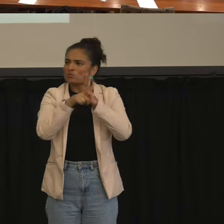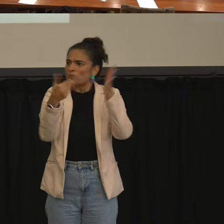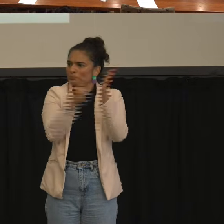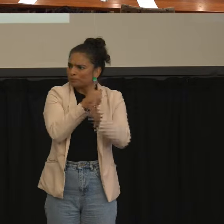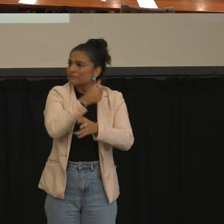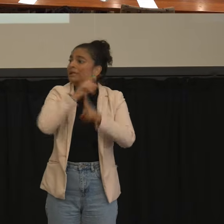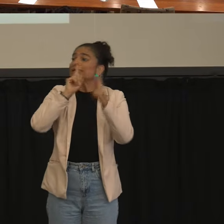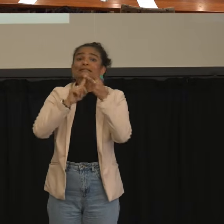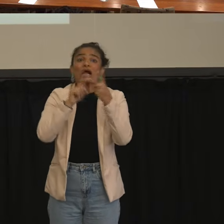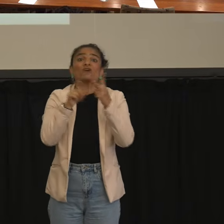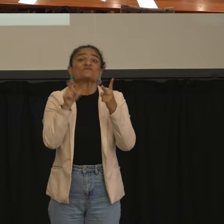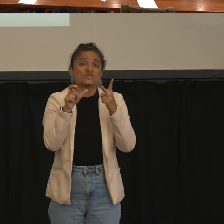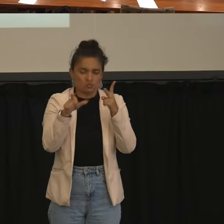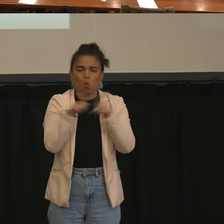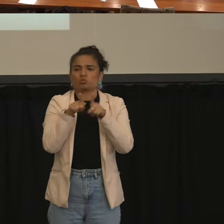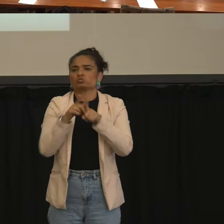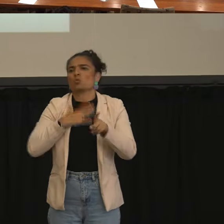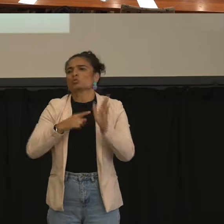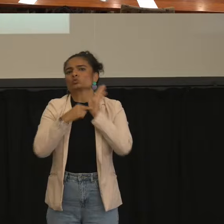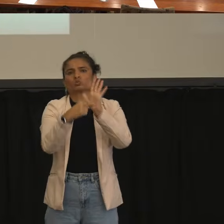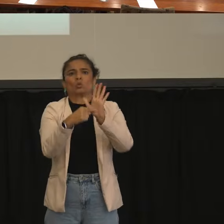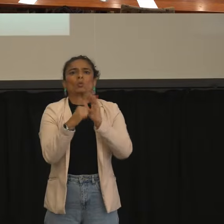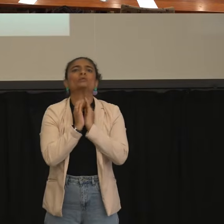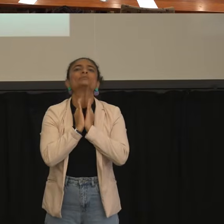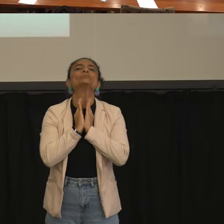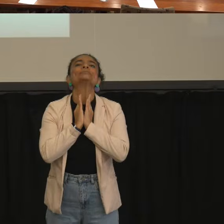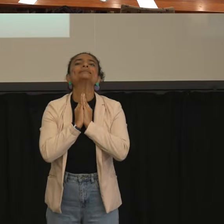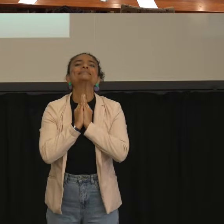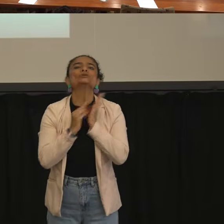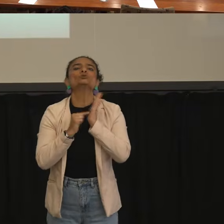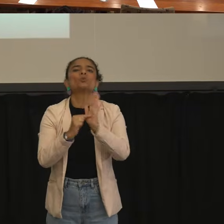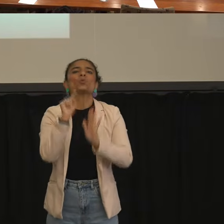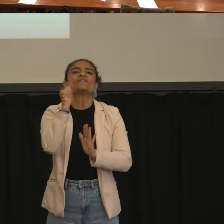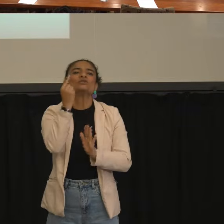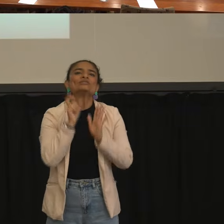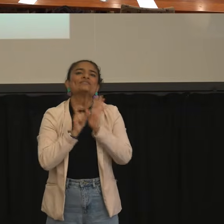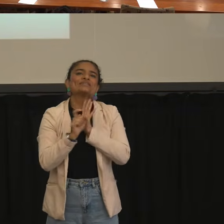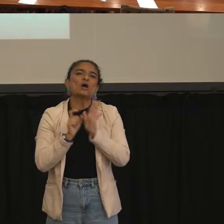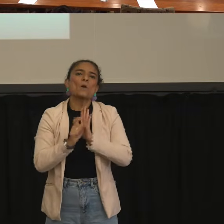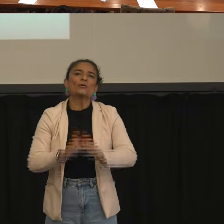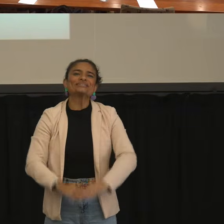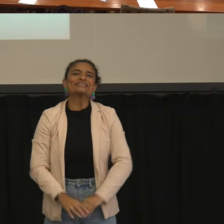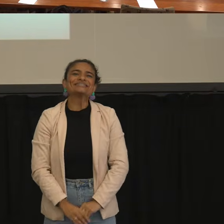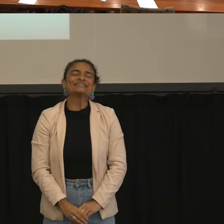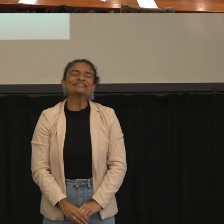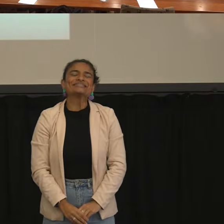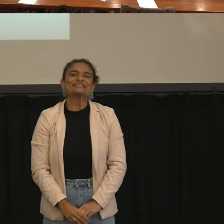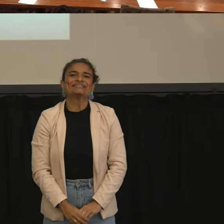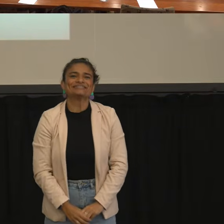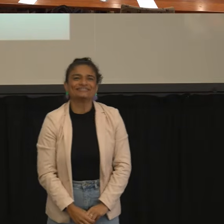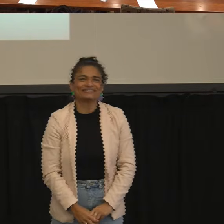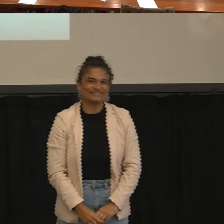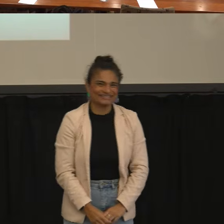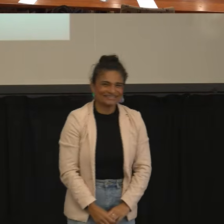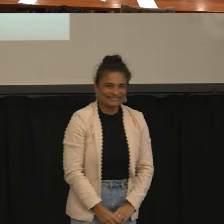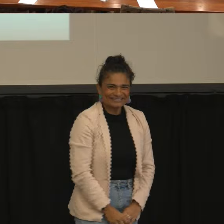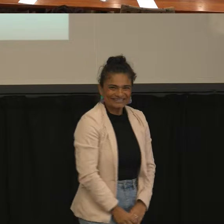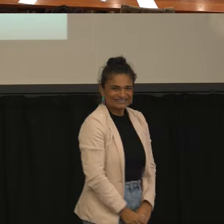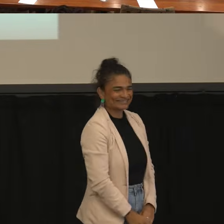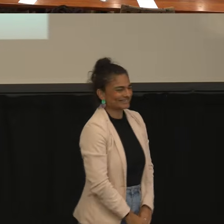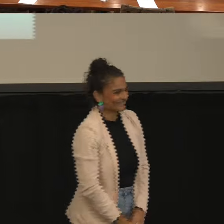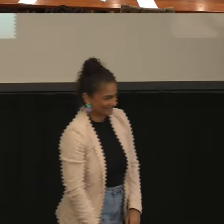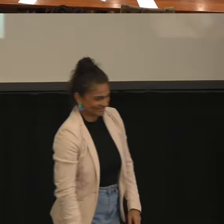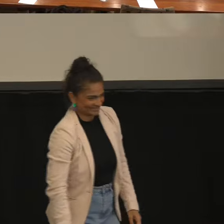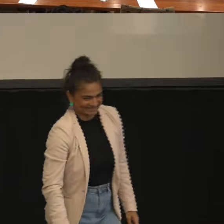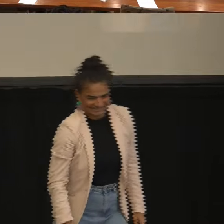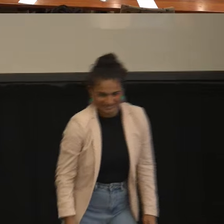The video that I had this morning, I just want to show that it didn't love me today, so if you could show that first video that didn't want to play, I